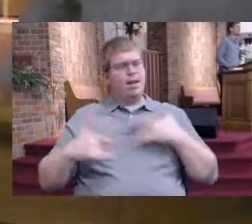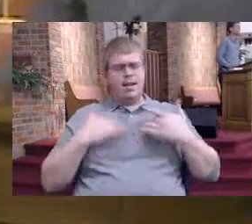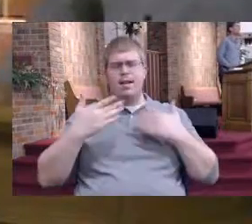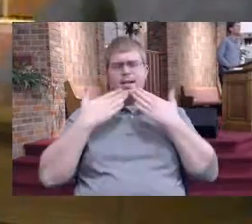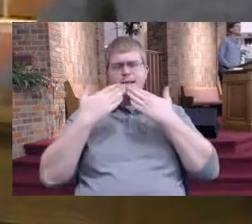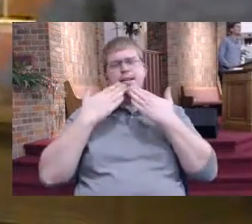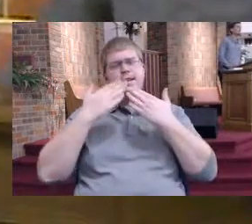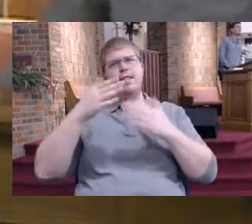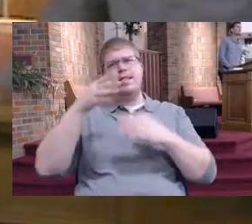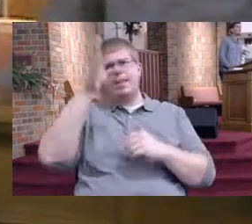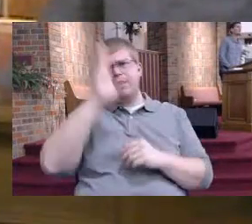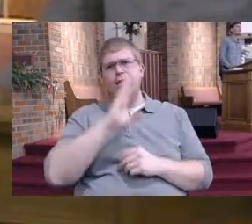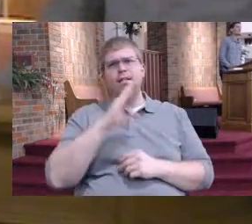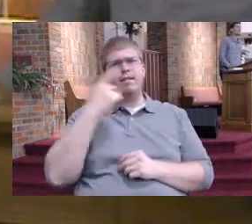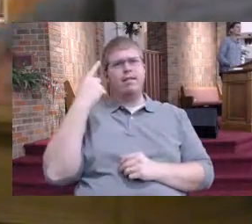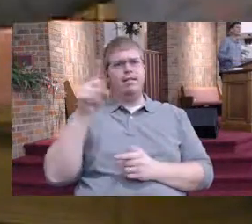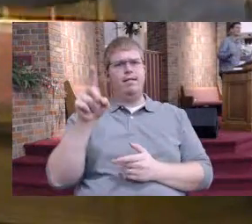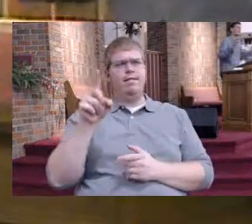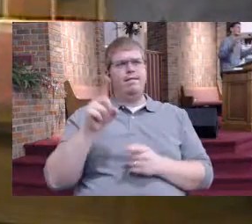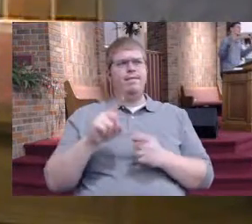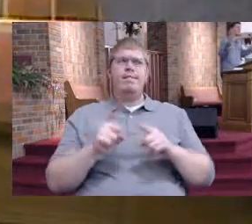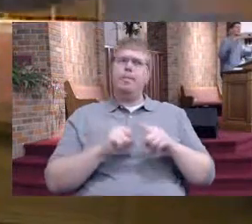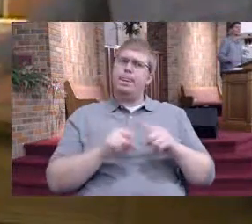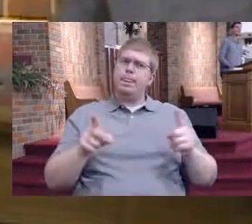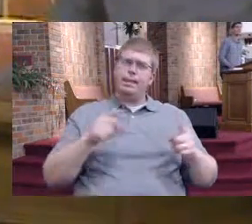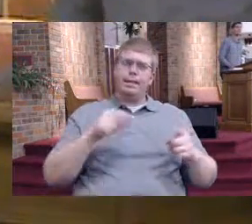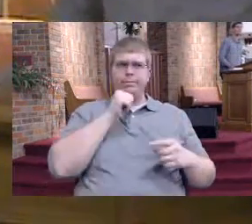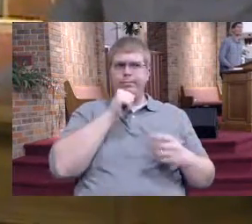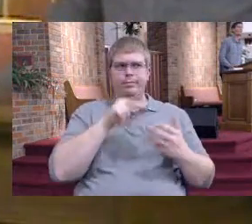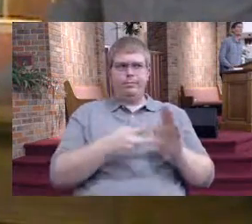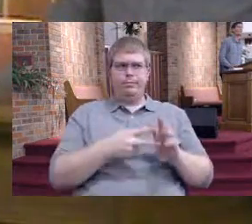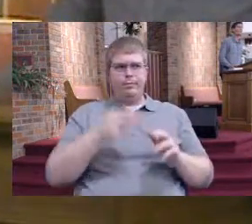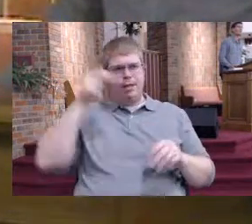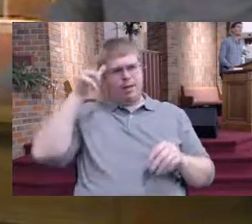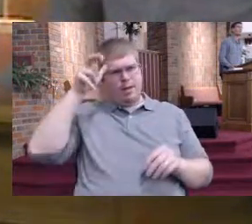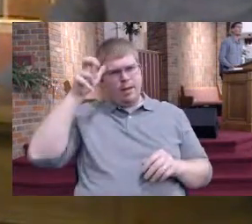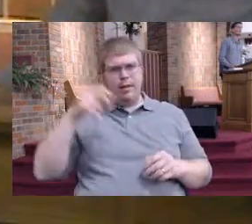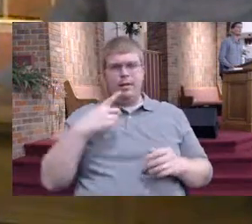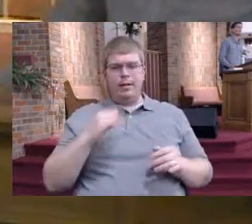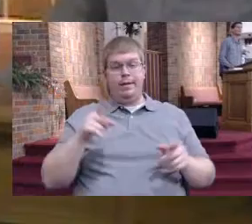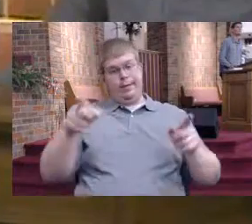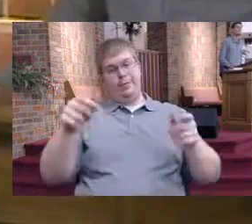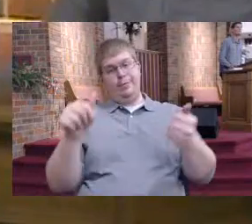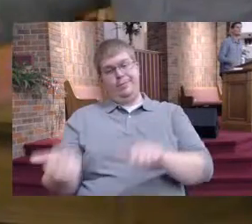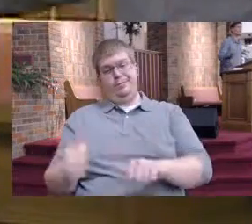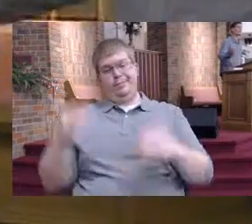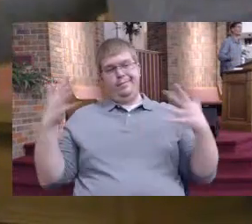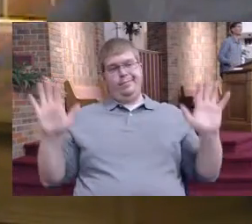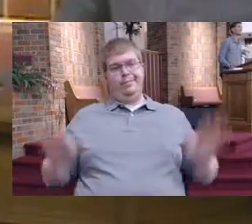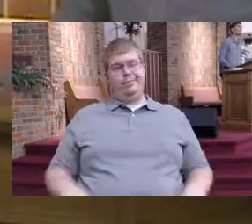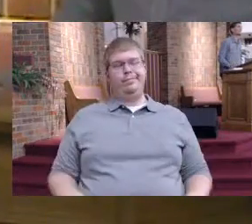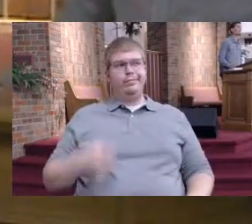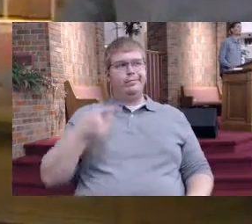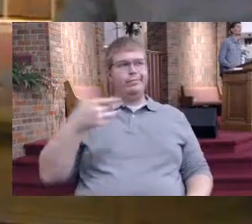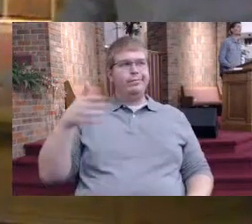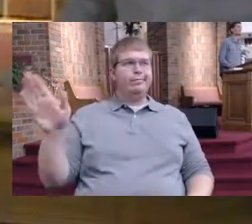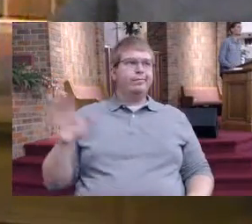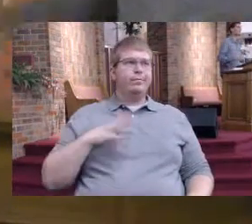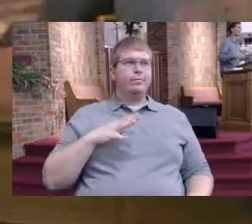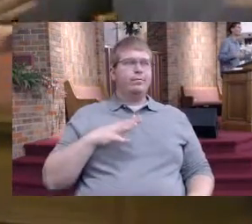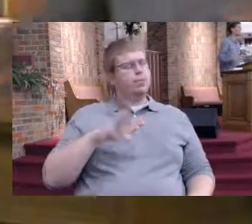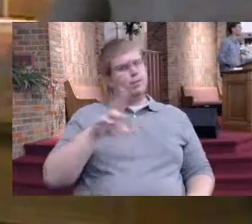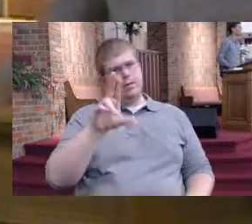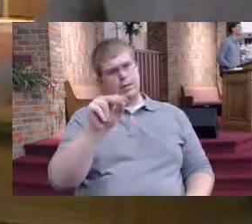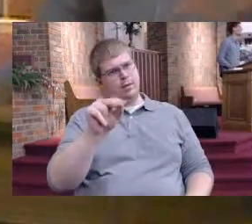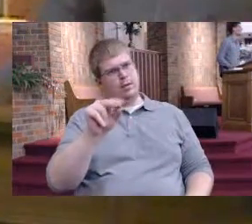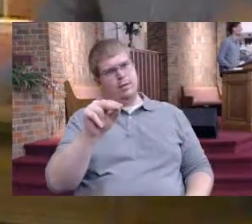that doesn't mean, you know, Satan is going to be like, oh, well, I guess he's baptized now. Oh, well, he's going to do great. It doesn't work that way. In the same